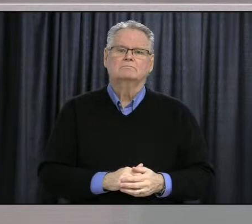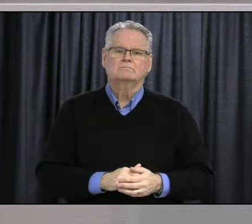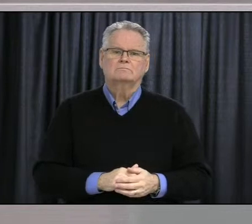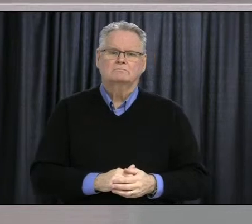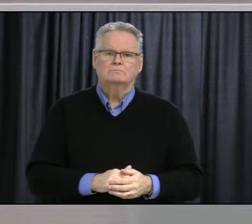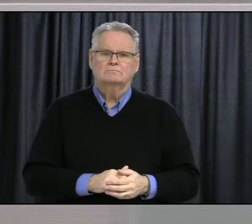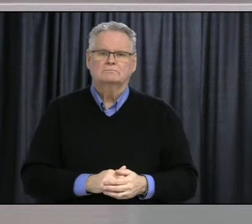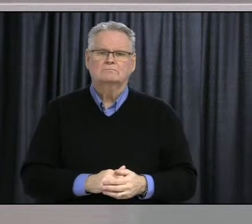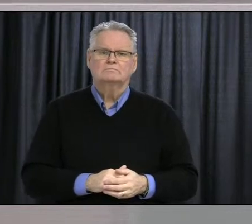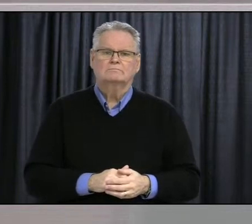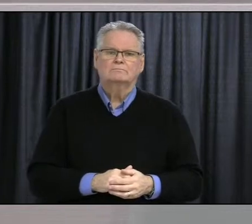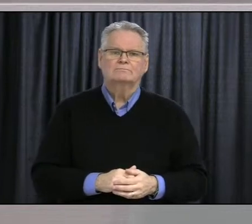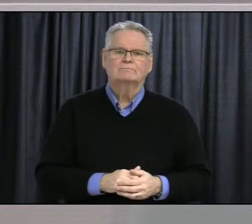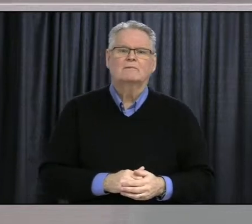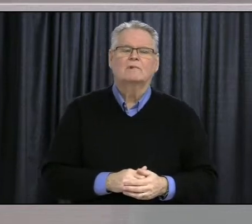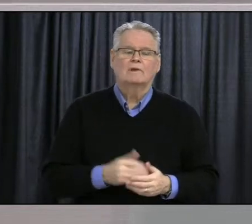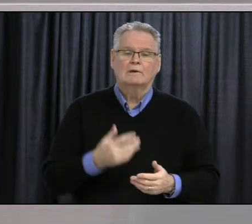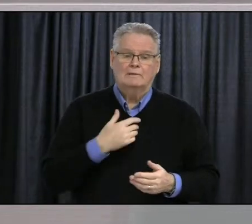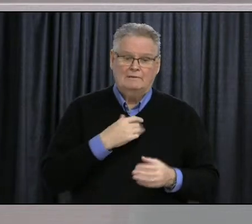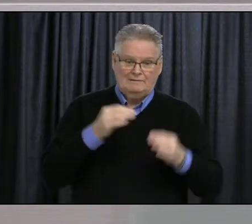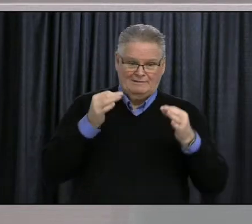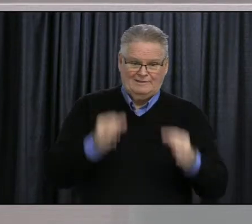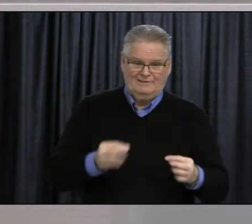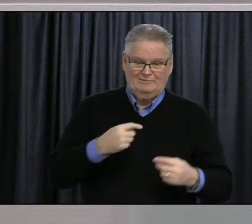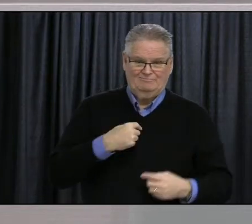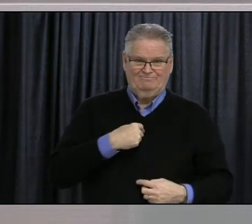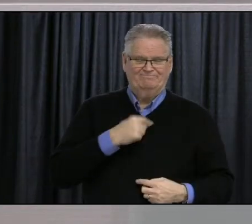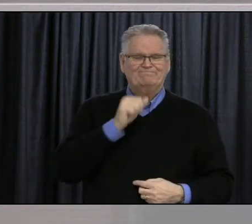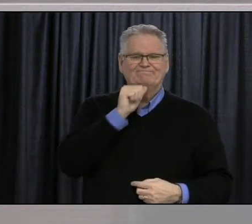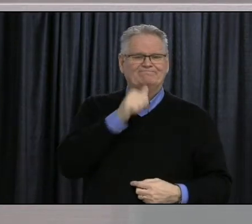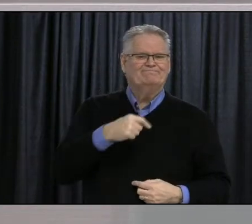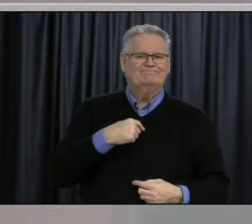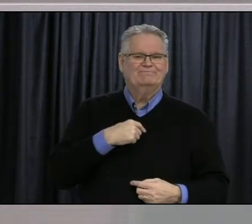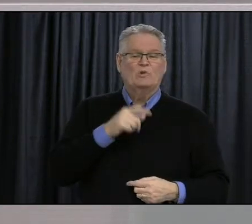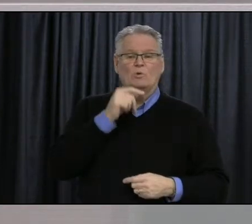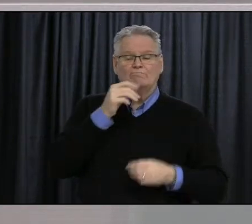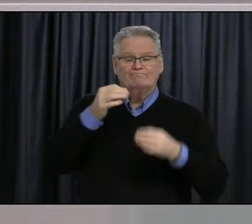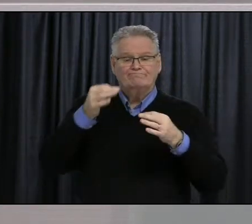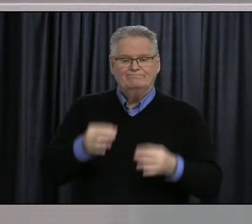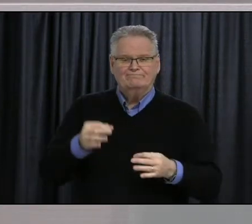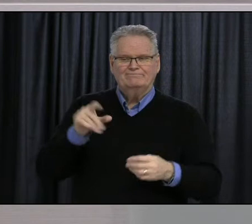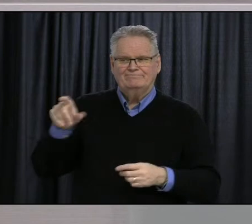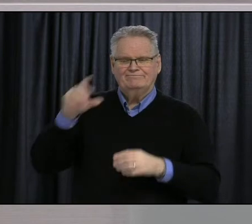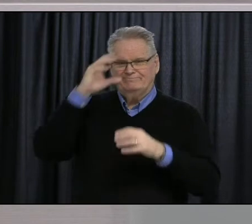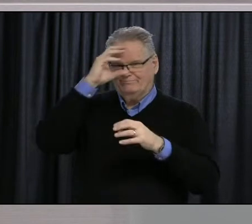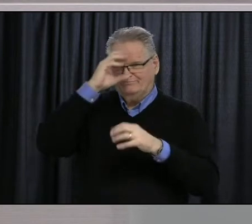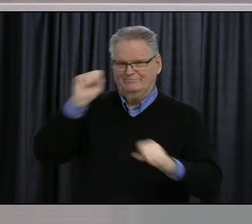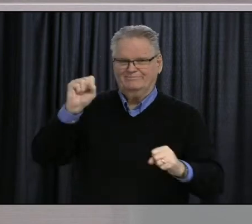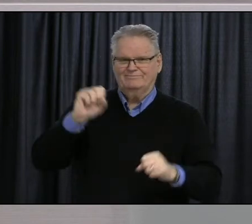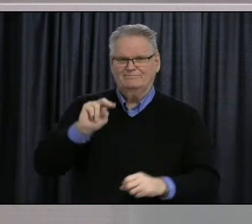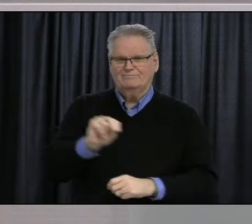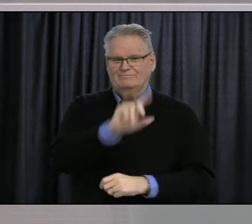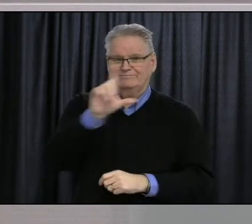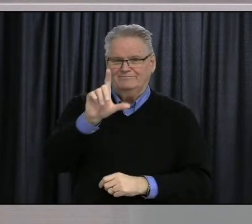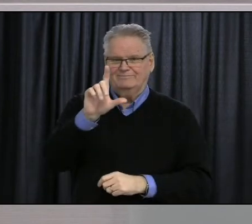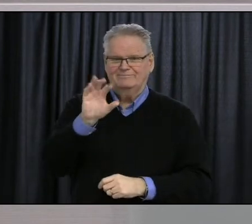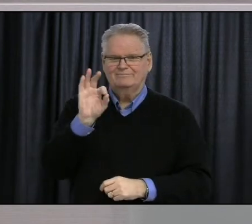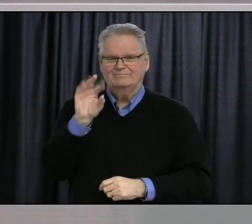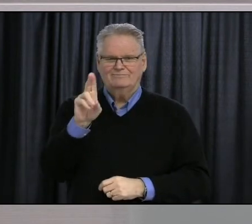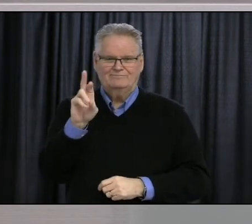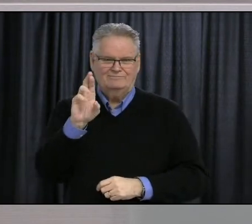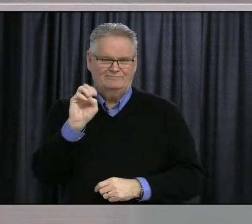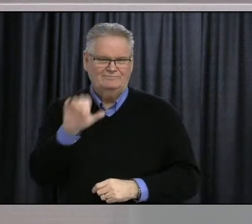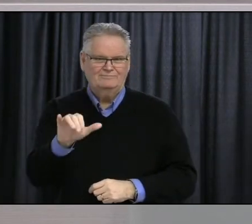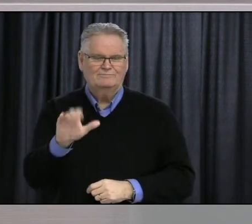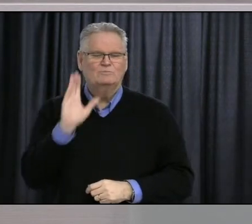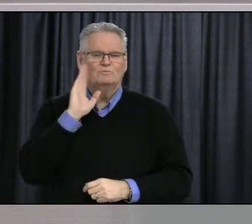And we've heard complaints from people who have encountered, in particular men, in stores and public places who refuse